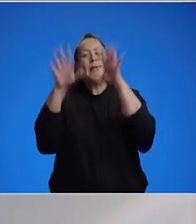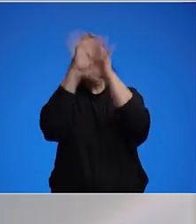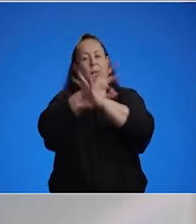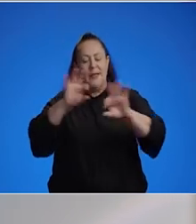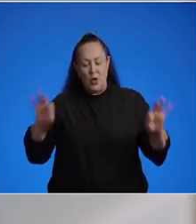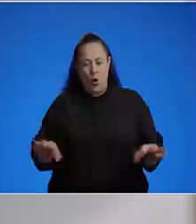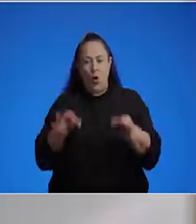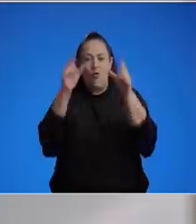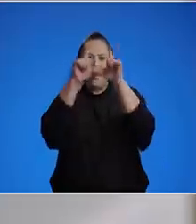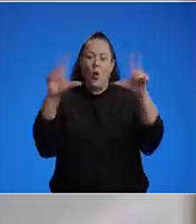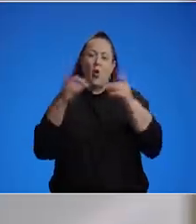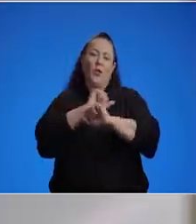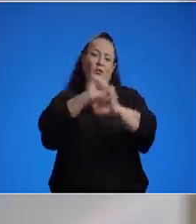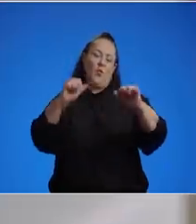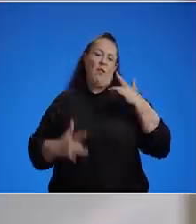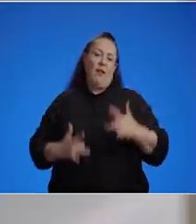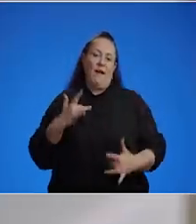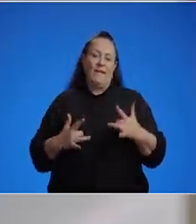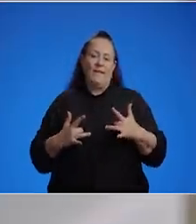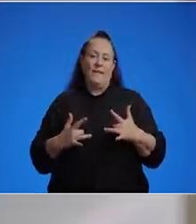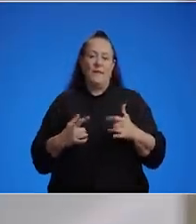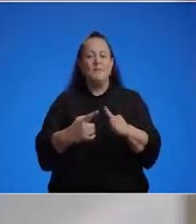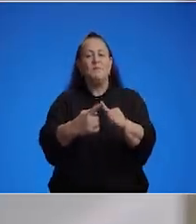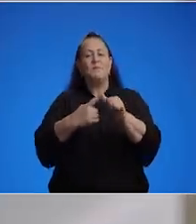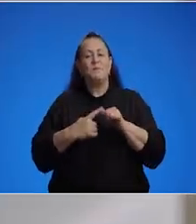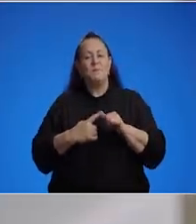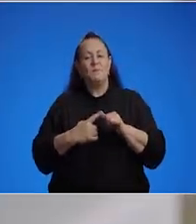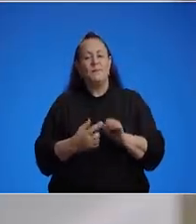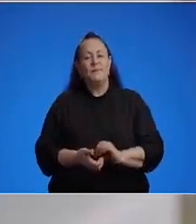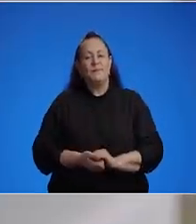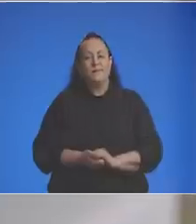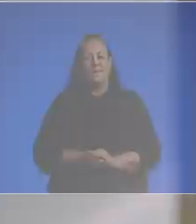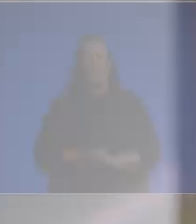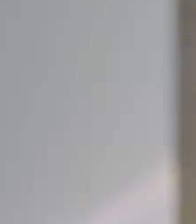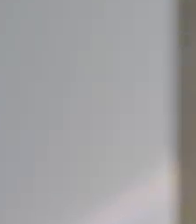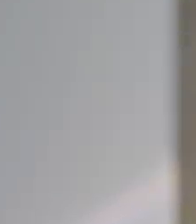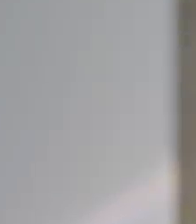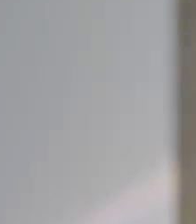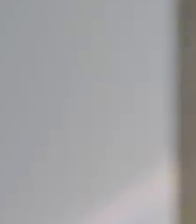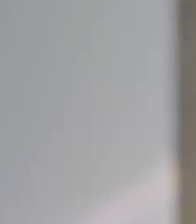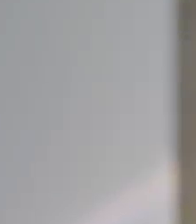Go in peace, glorifying the Lord by your life Thanks be to God